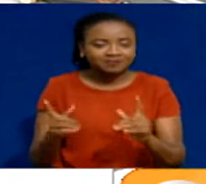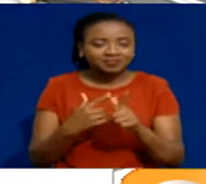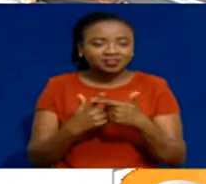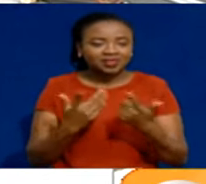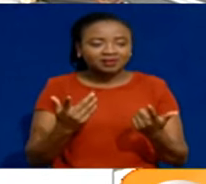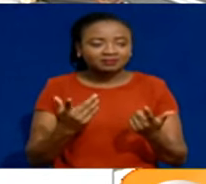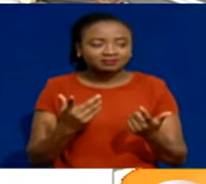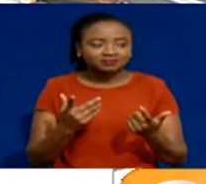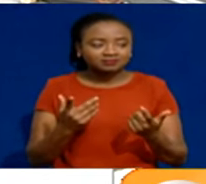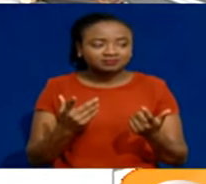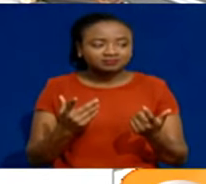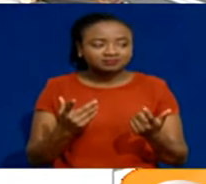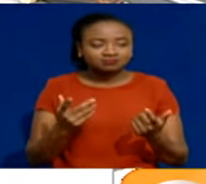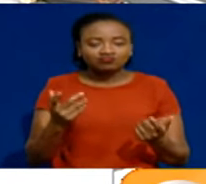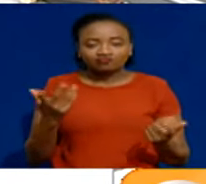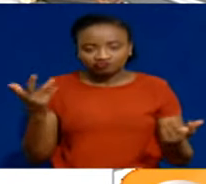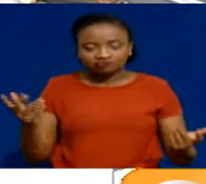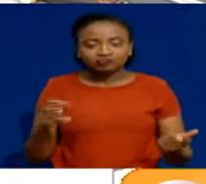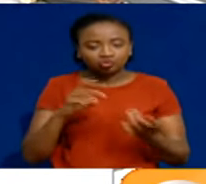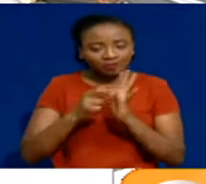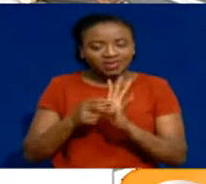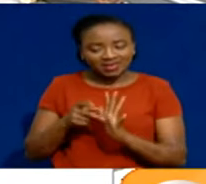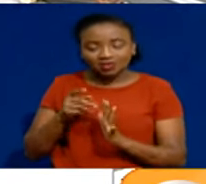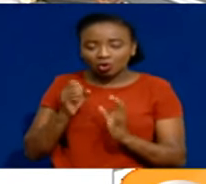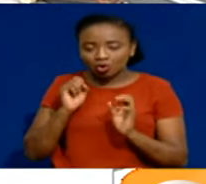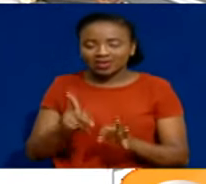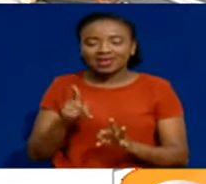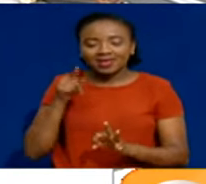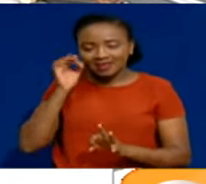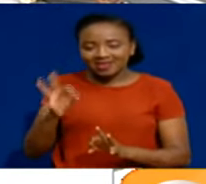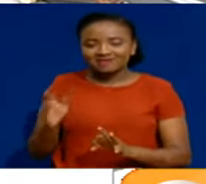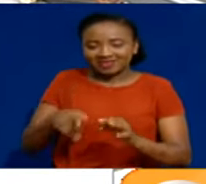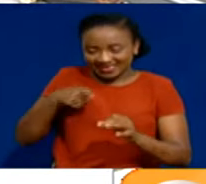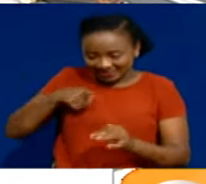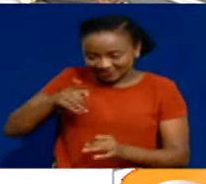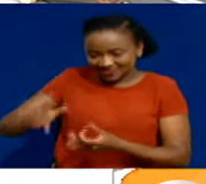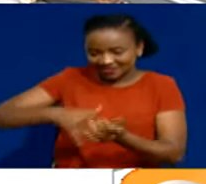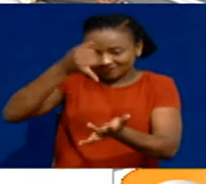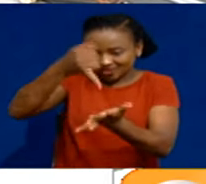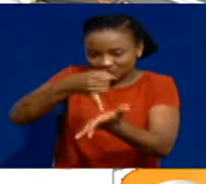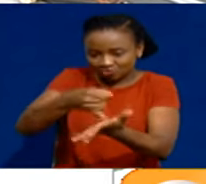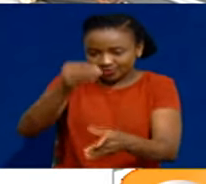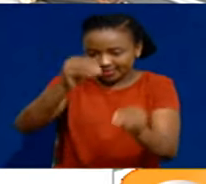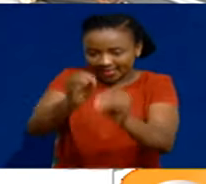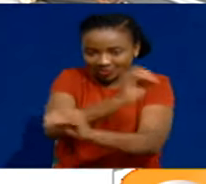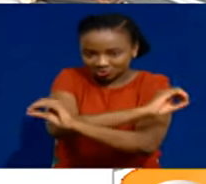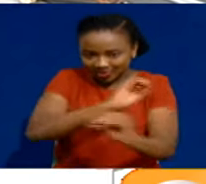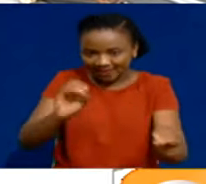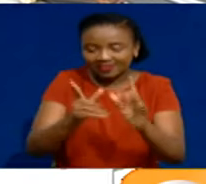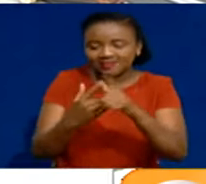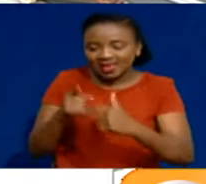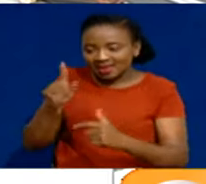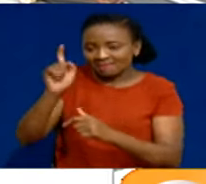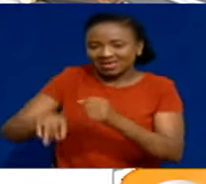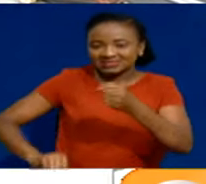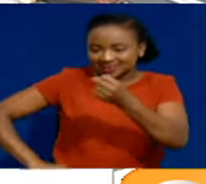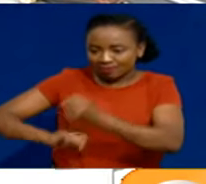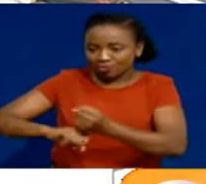he decides, he will have to say somebody torture. If indeed he did, that is what I told you